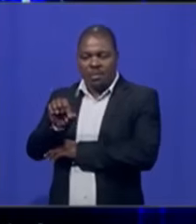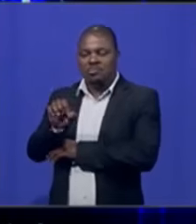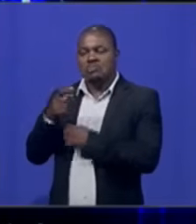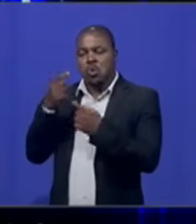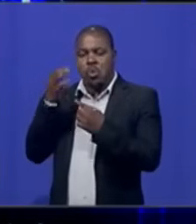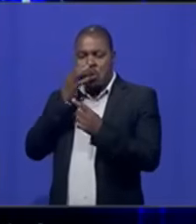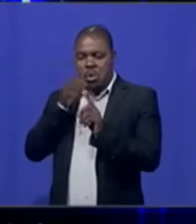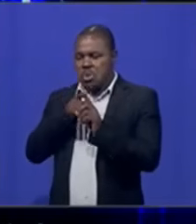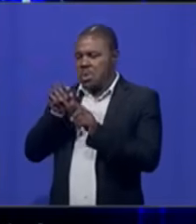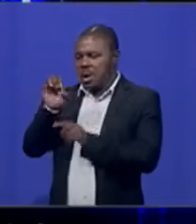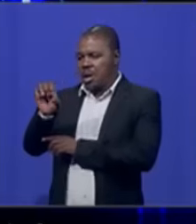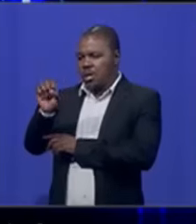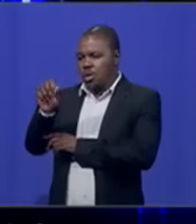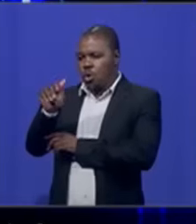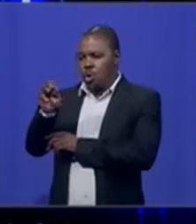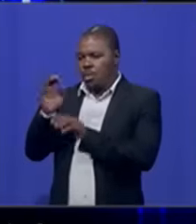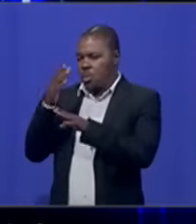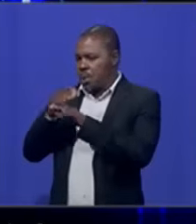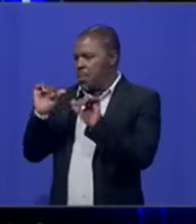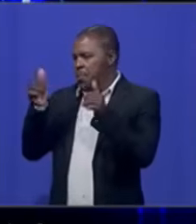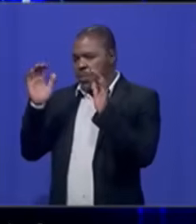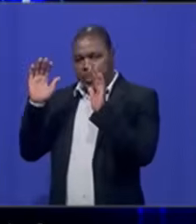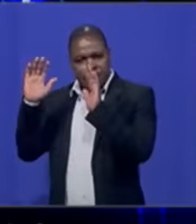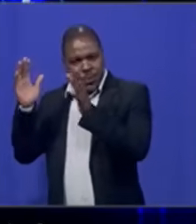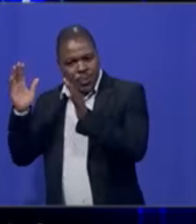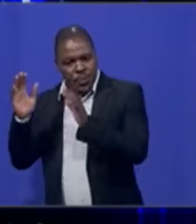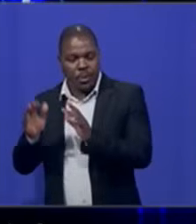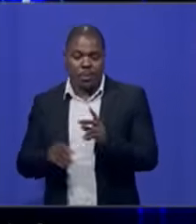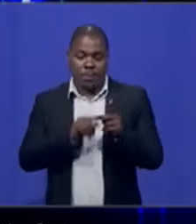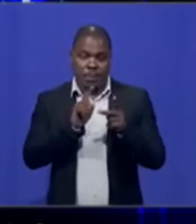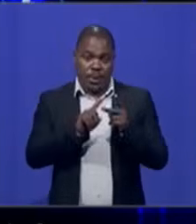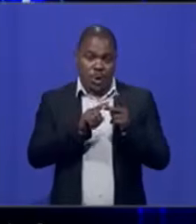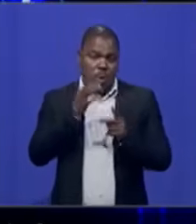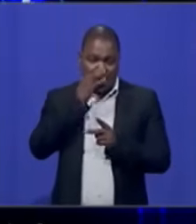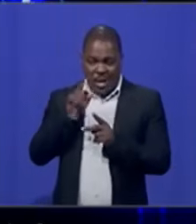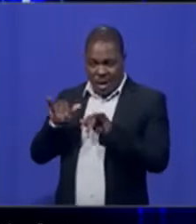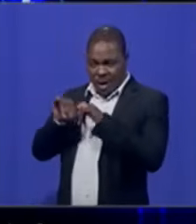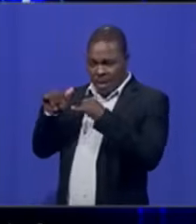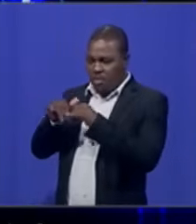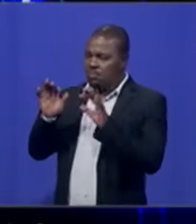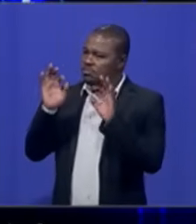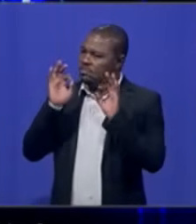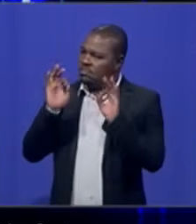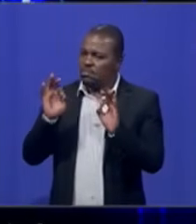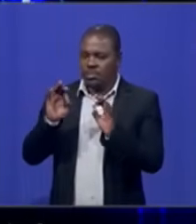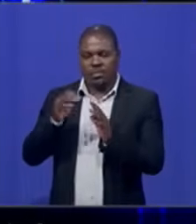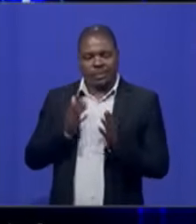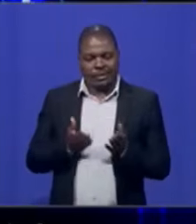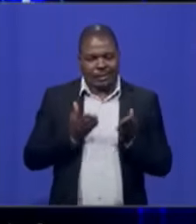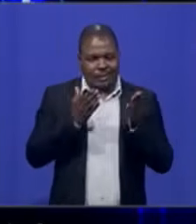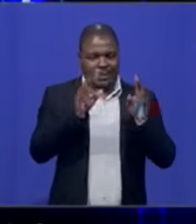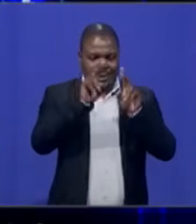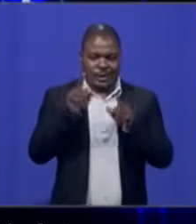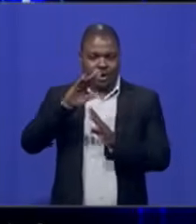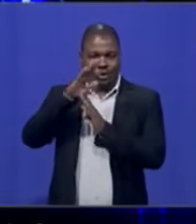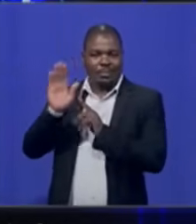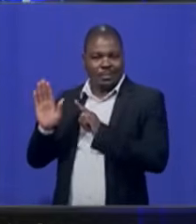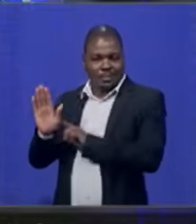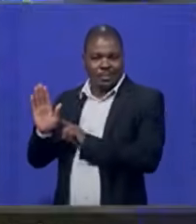tholeditse Eskom ka tshebetso ya yona e ntlafetseng. O hlalositse khampani ena e le kanetso ya mantlha ya motlakase.